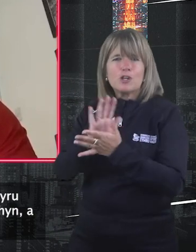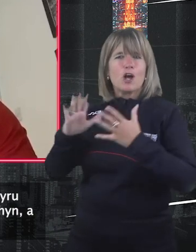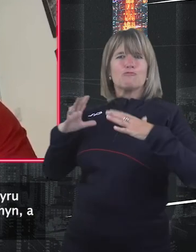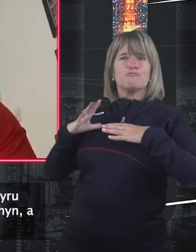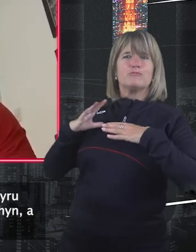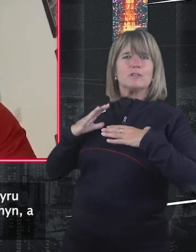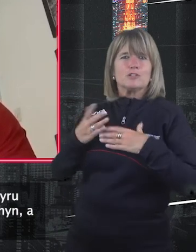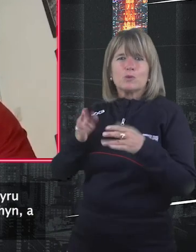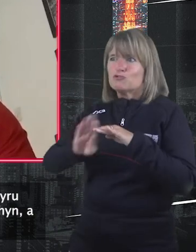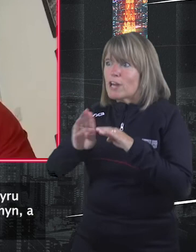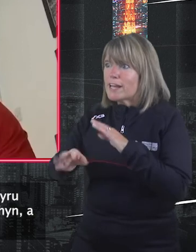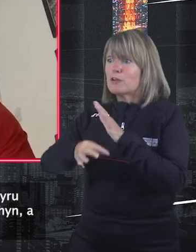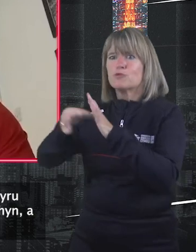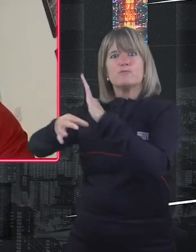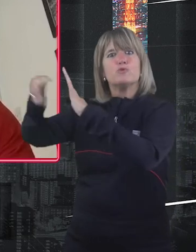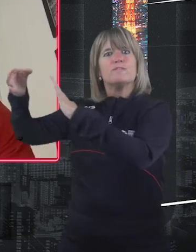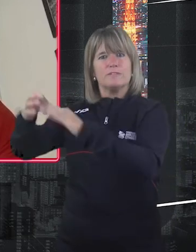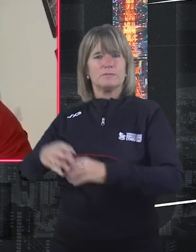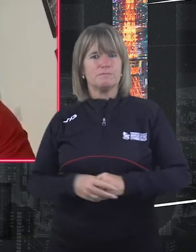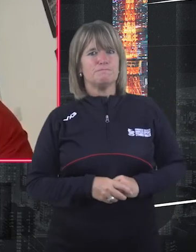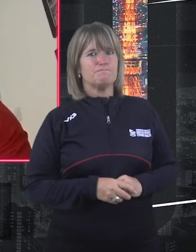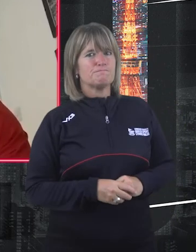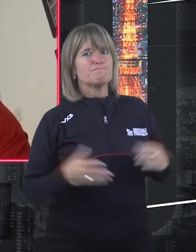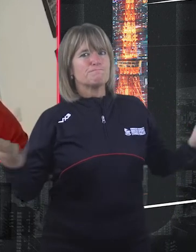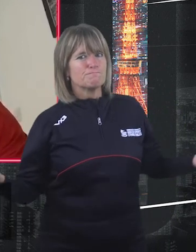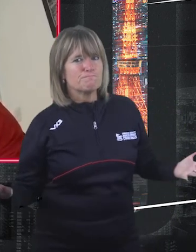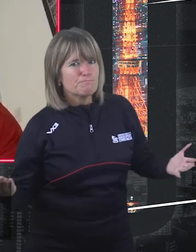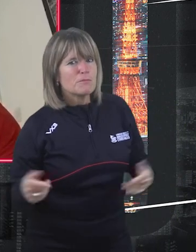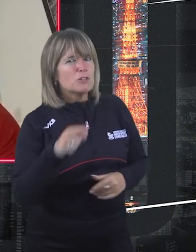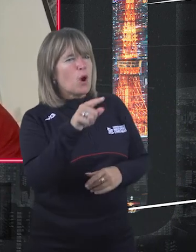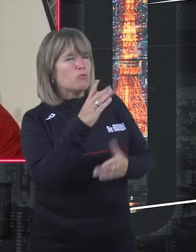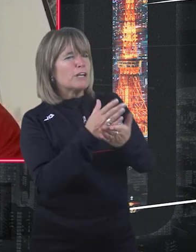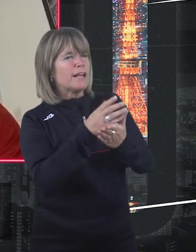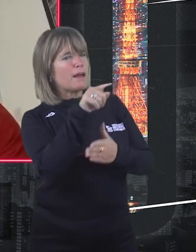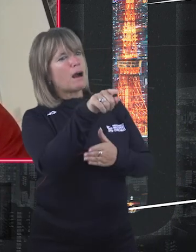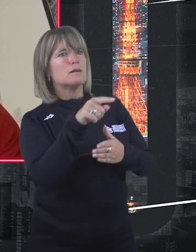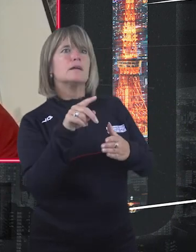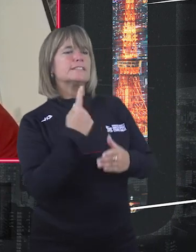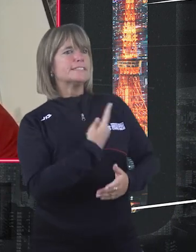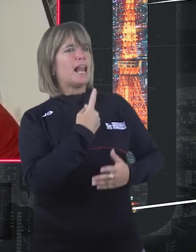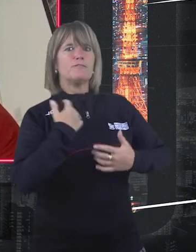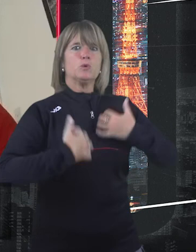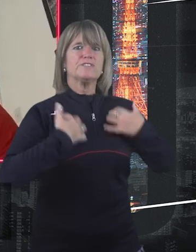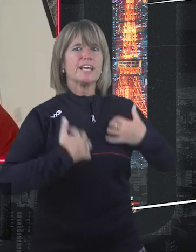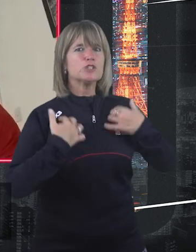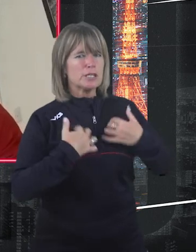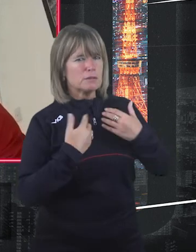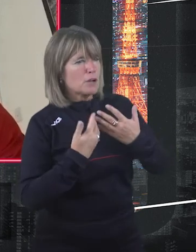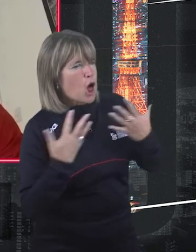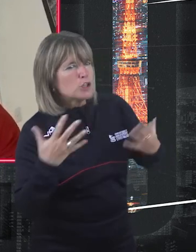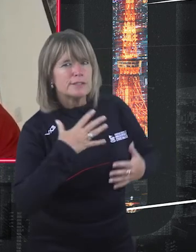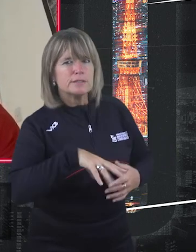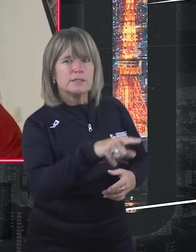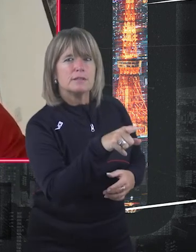training and improve. I guess, Paul, that takes a lot of self-motivation, doesn't it? But what was